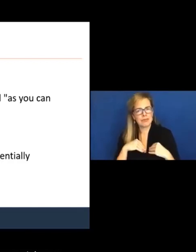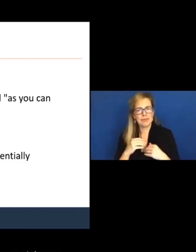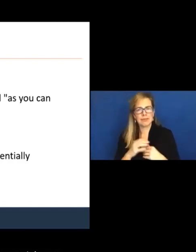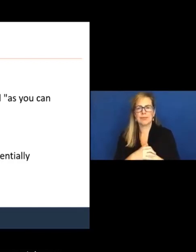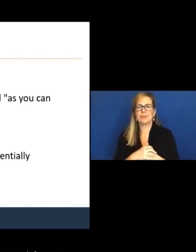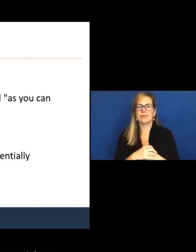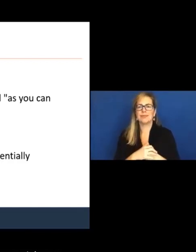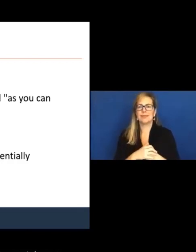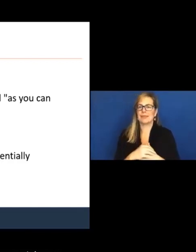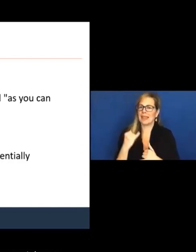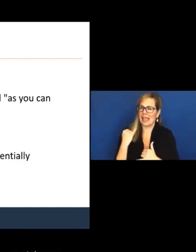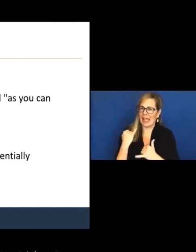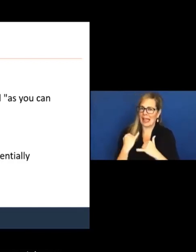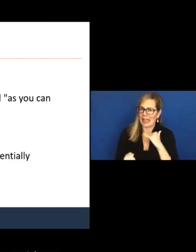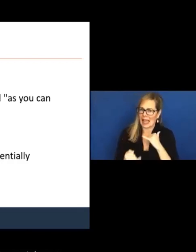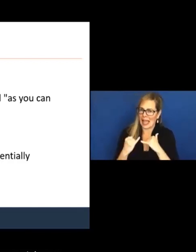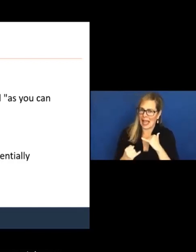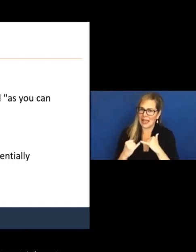Last, but certainly not least,